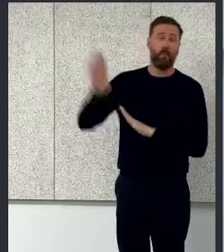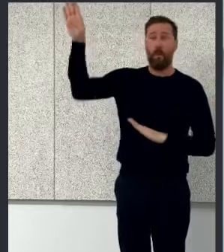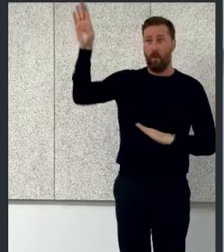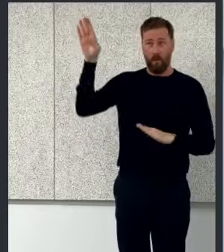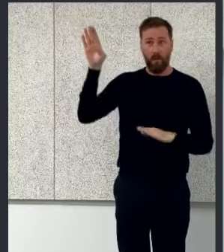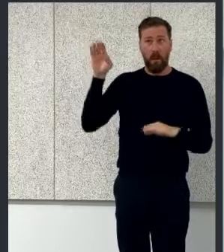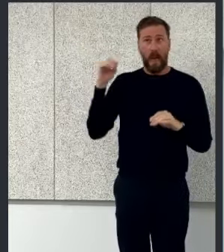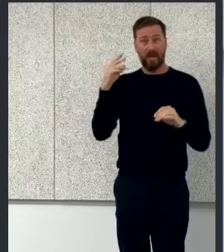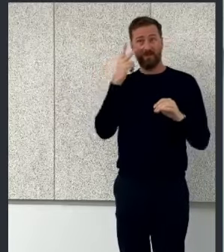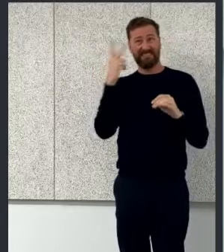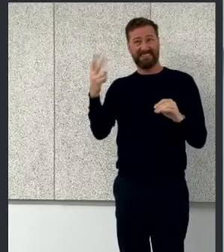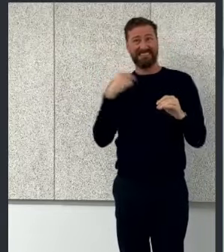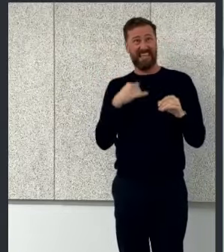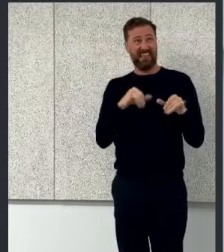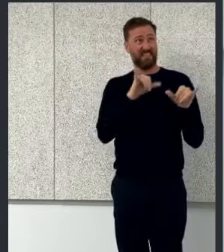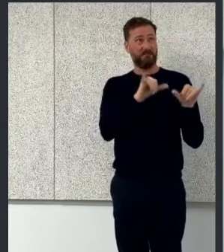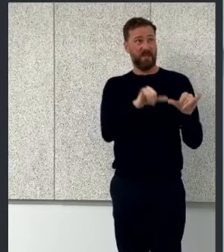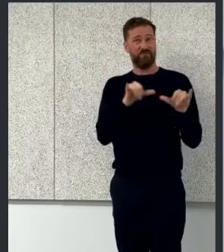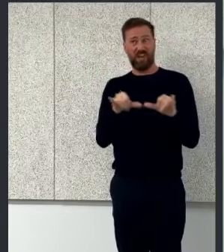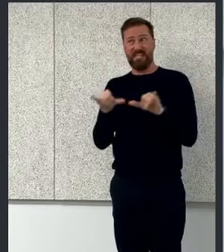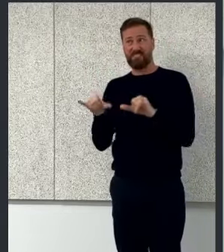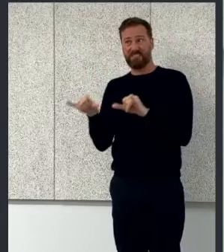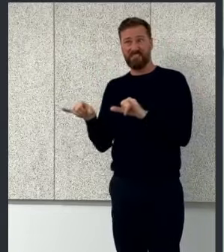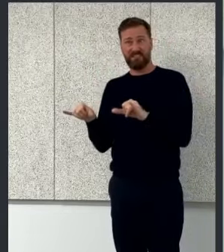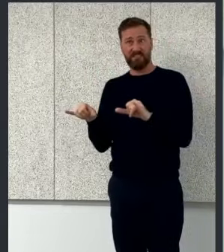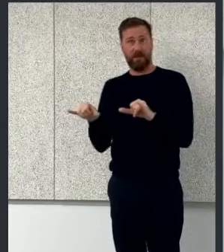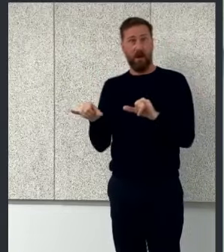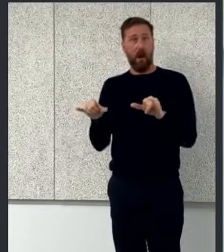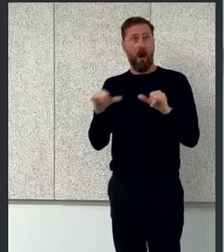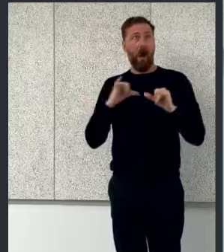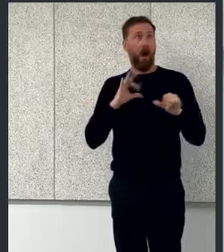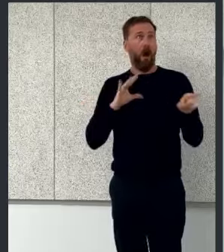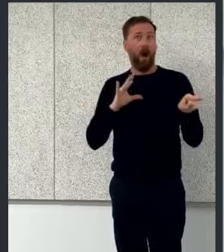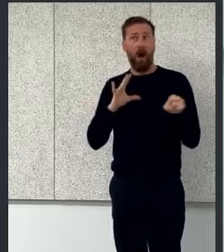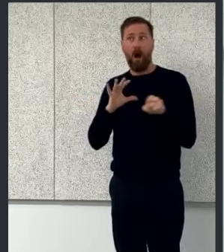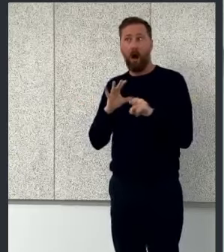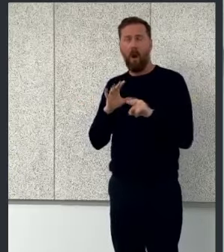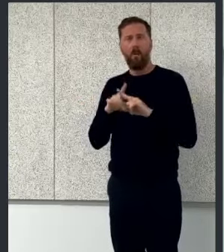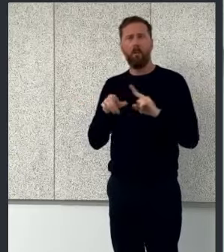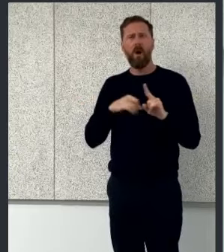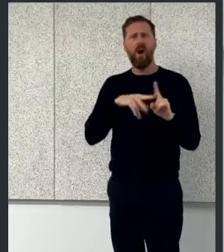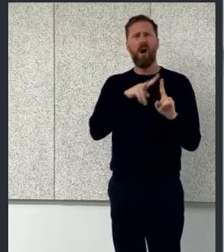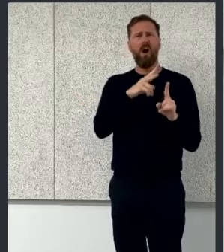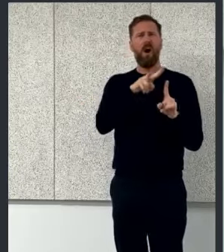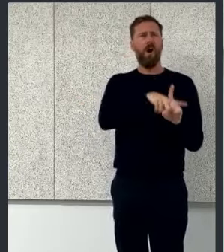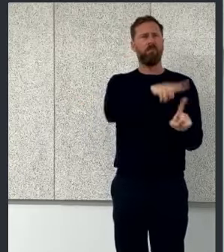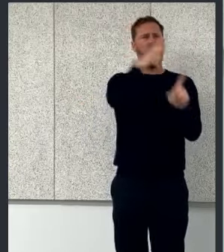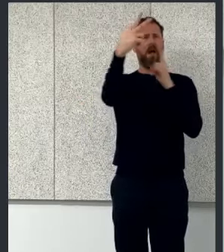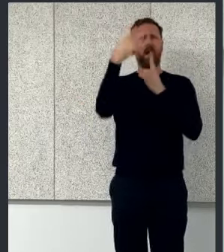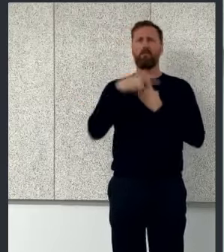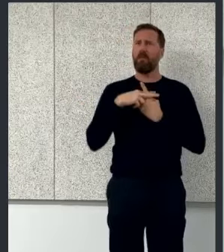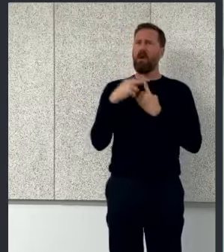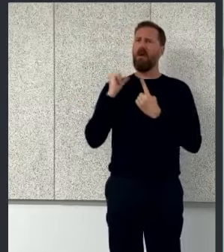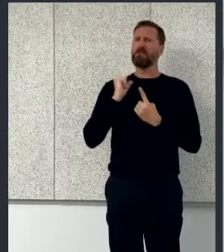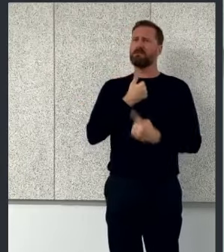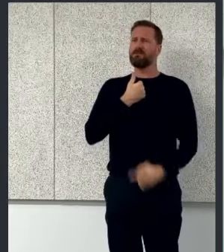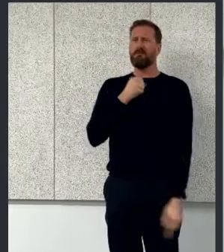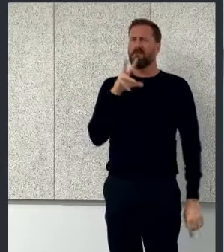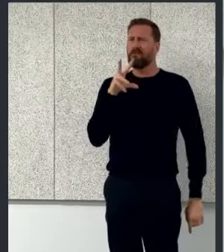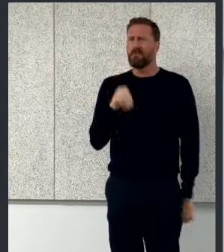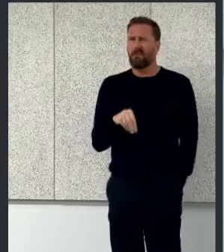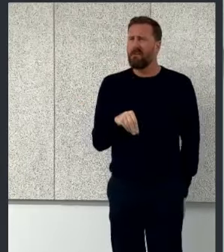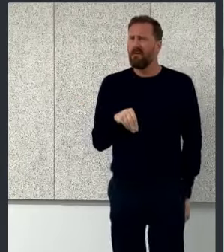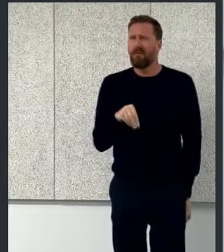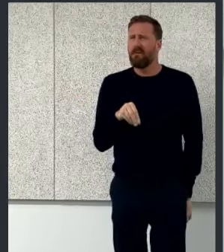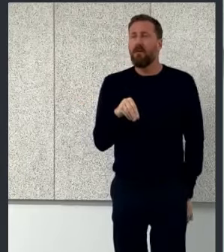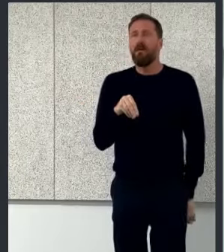of these metrics, and we don't apply that to ourselves. Yeah. You know, we don't give ourselves the offering of, like,